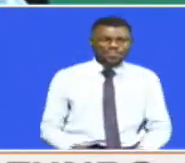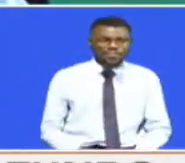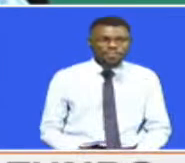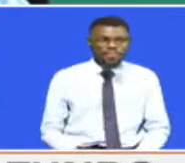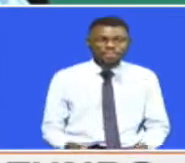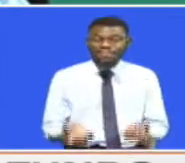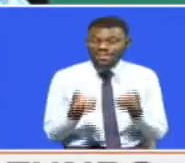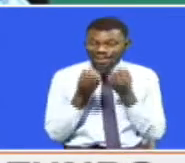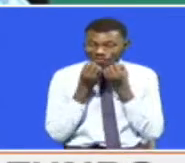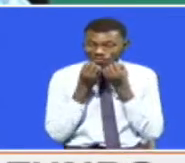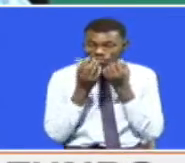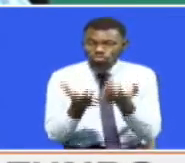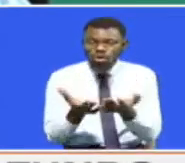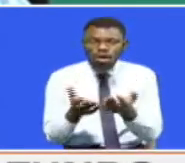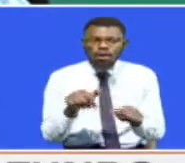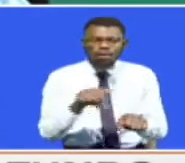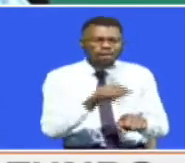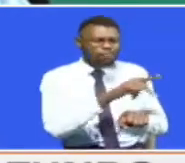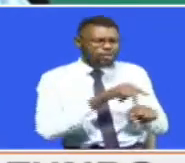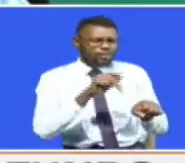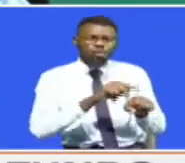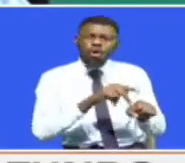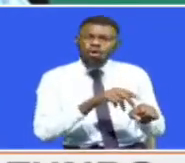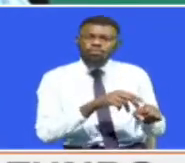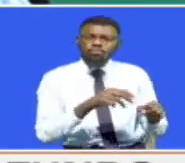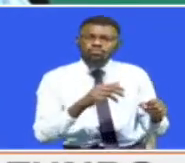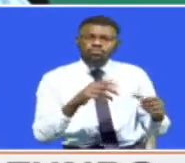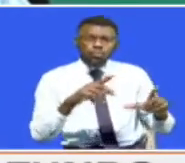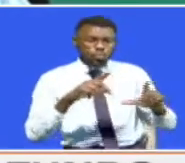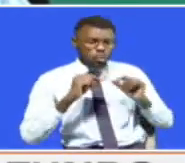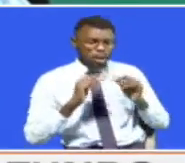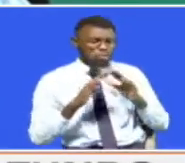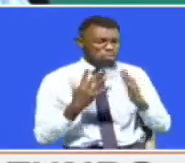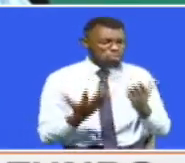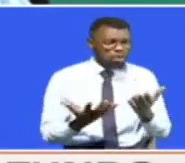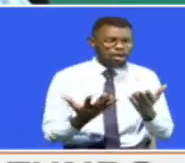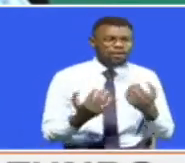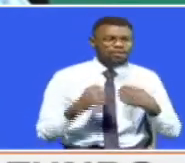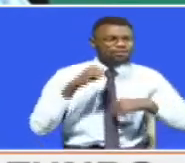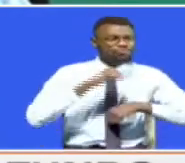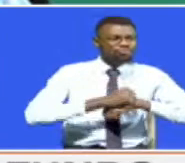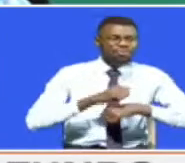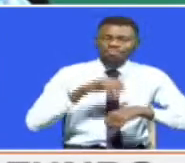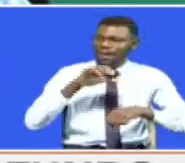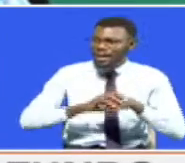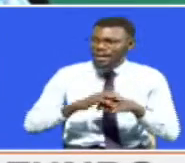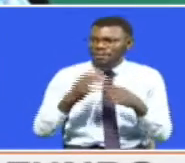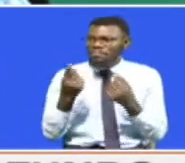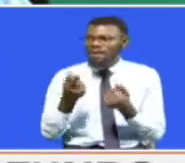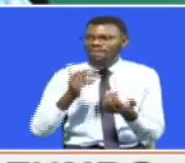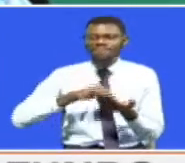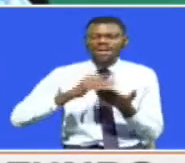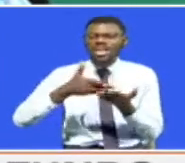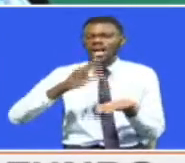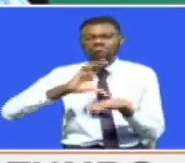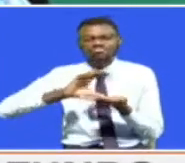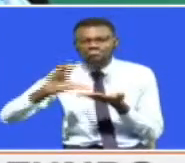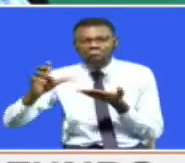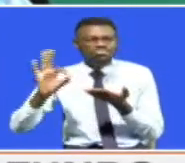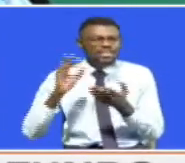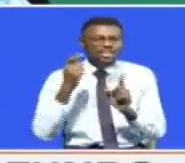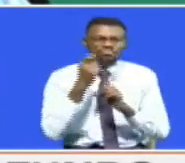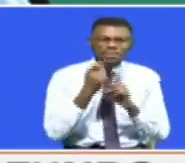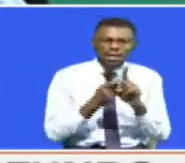information from principals indicates that schools have not received any capitation funds for third term